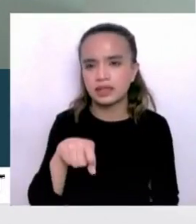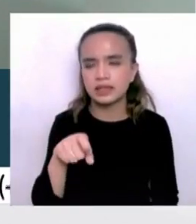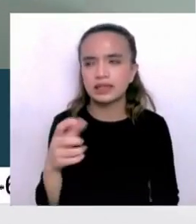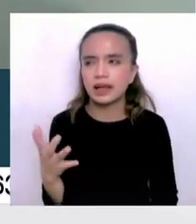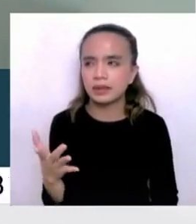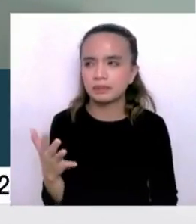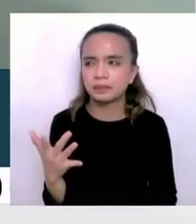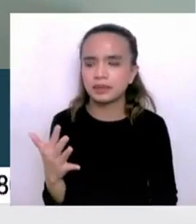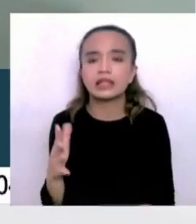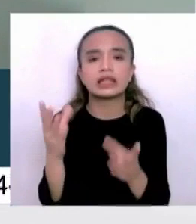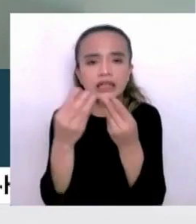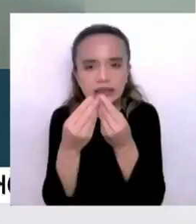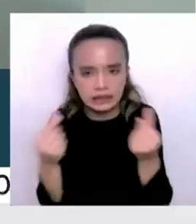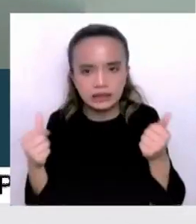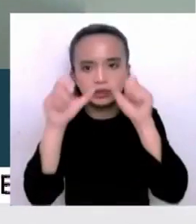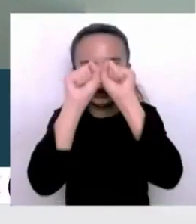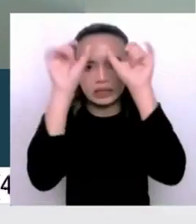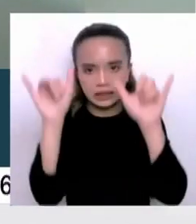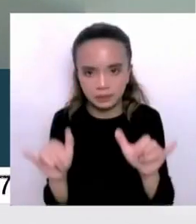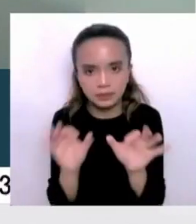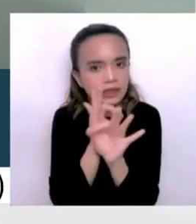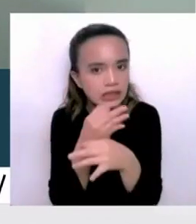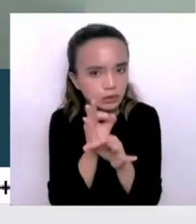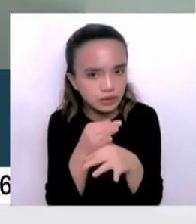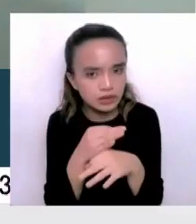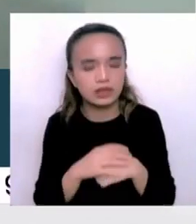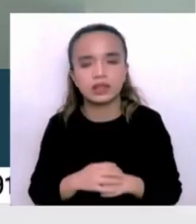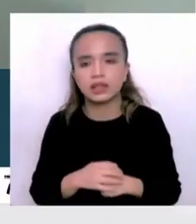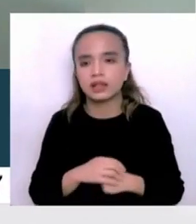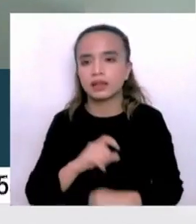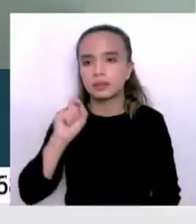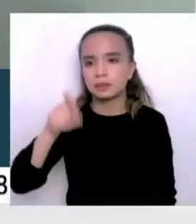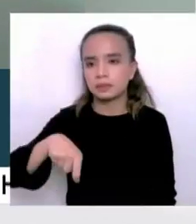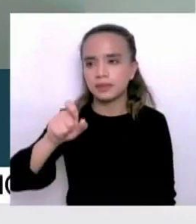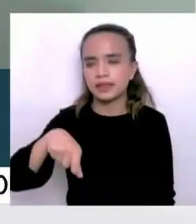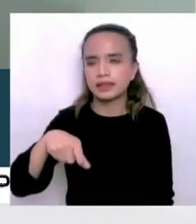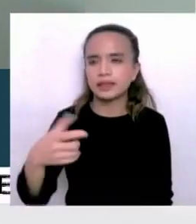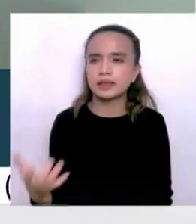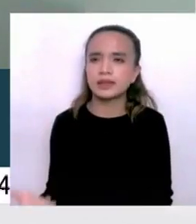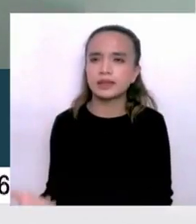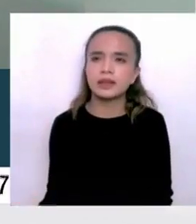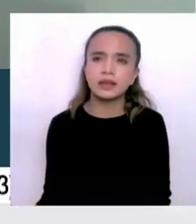we have to fix this system, and also we have to also